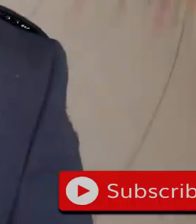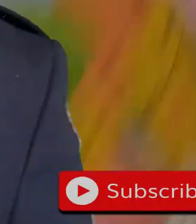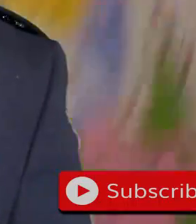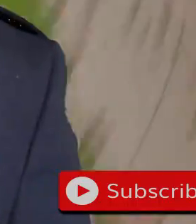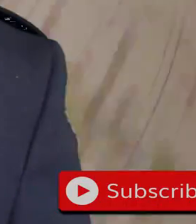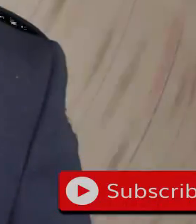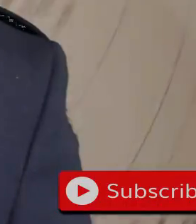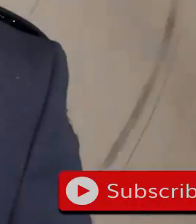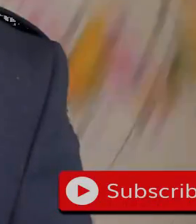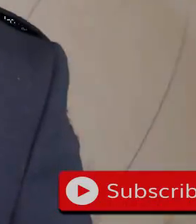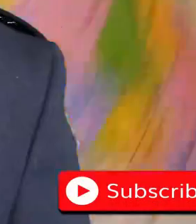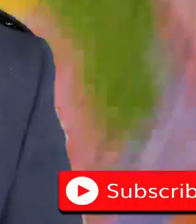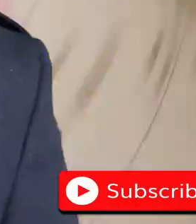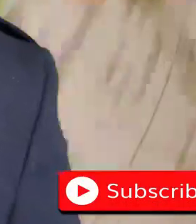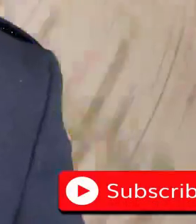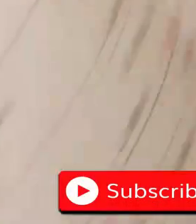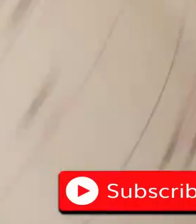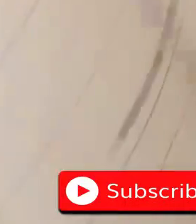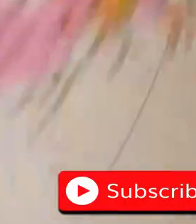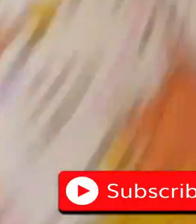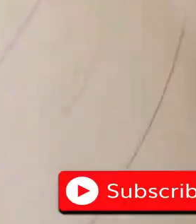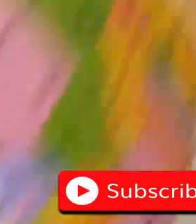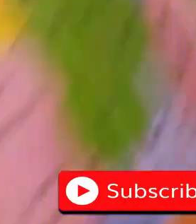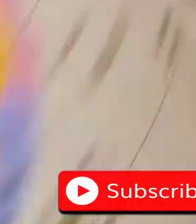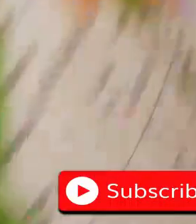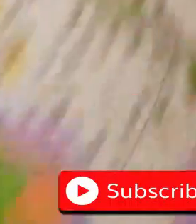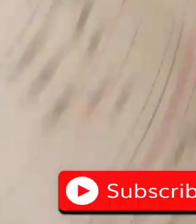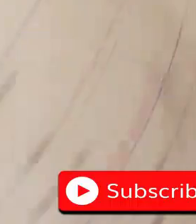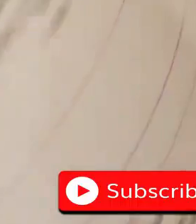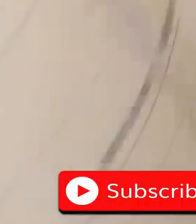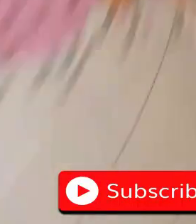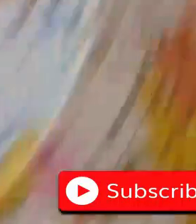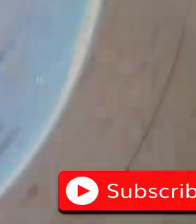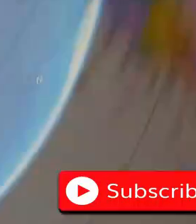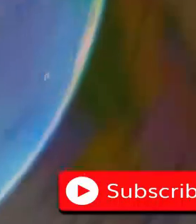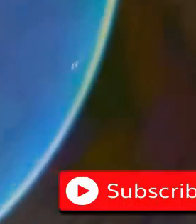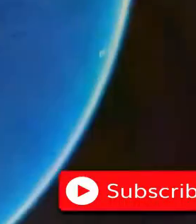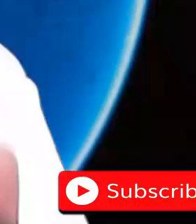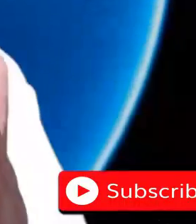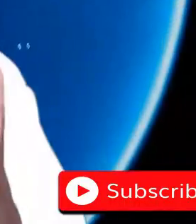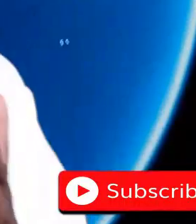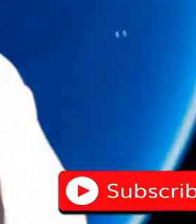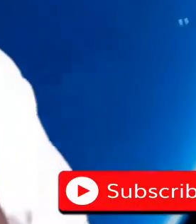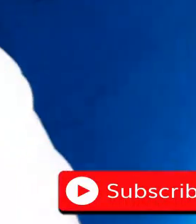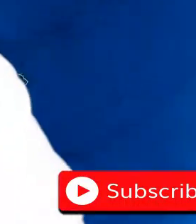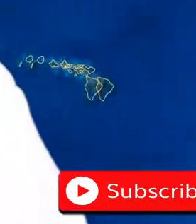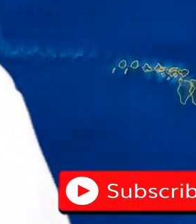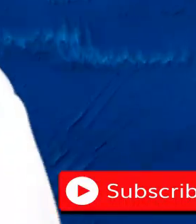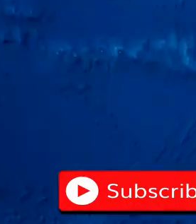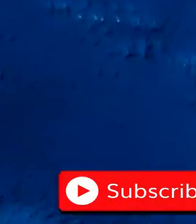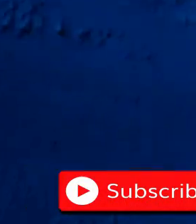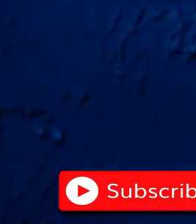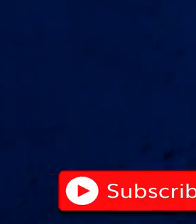Salutations to those who are young and young at heart. Oremi, Madamfo. Enyi, Salam